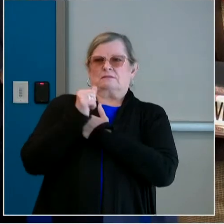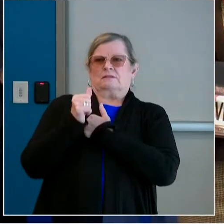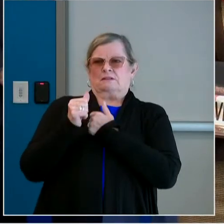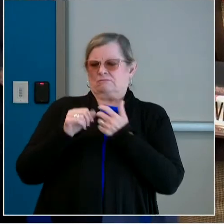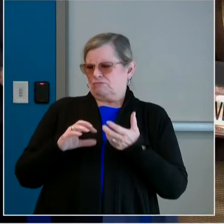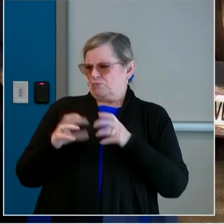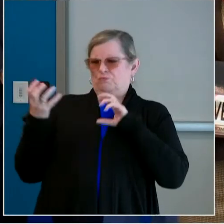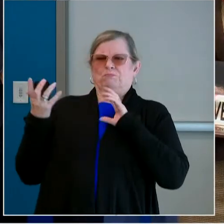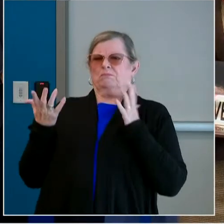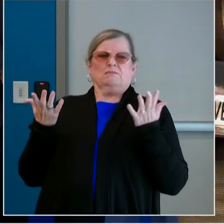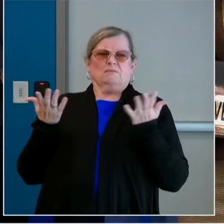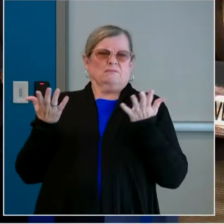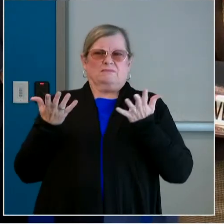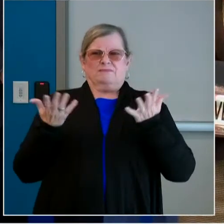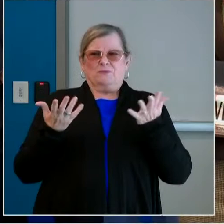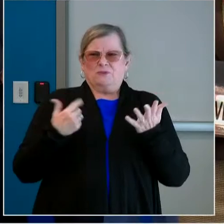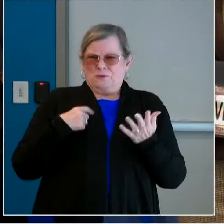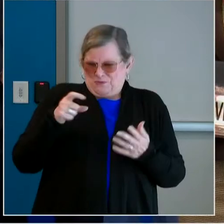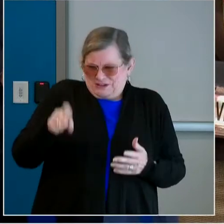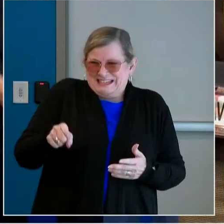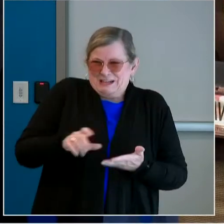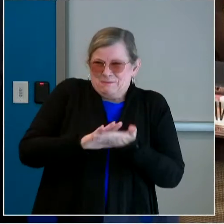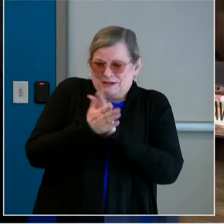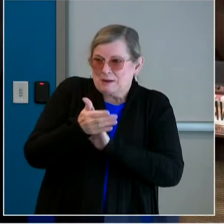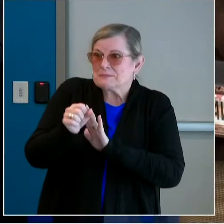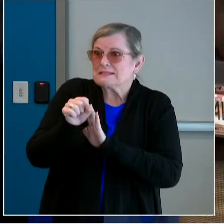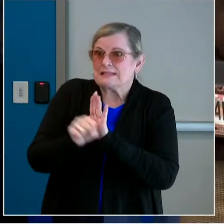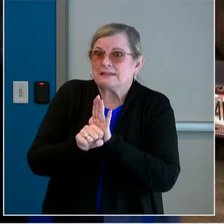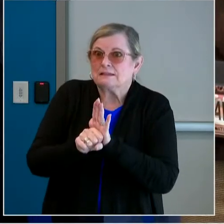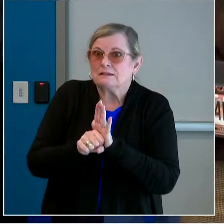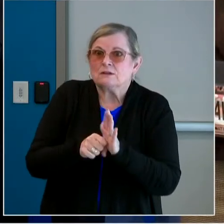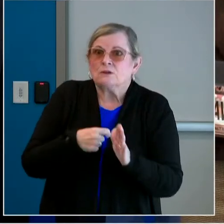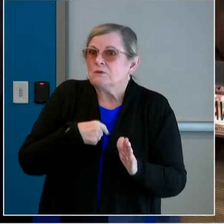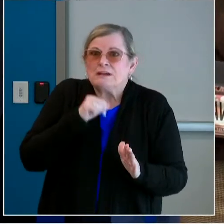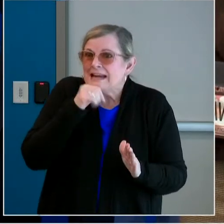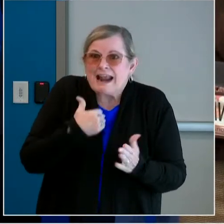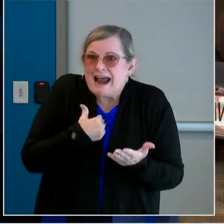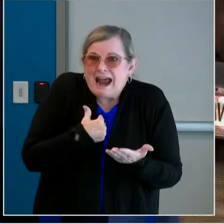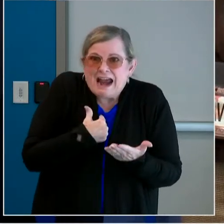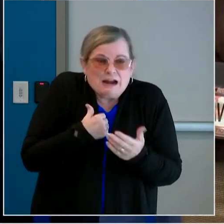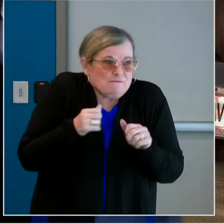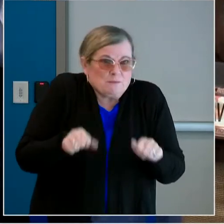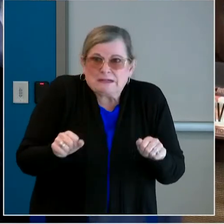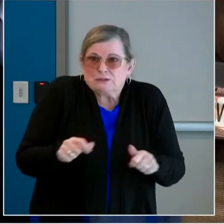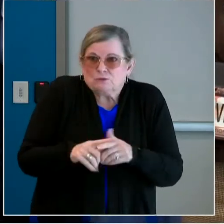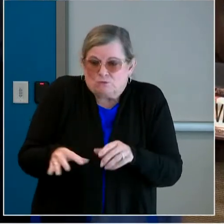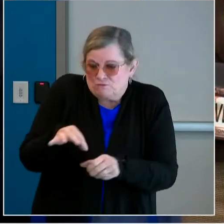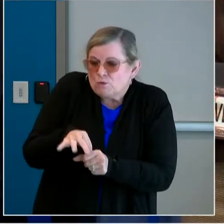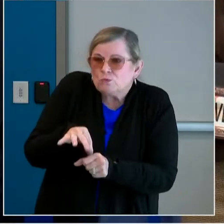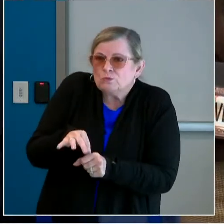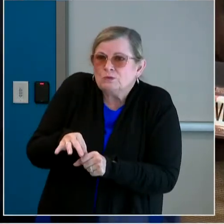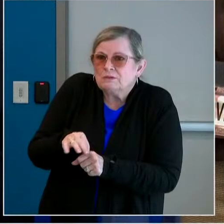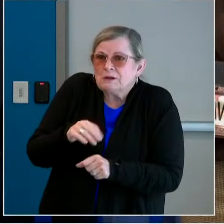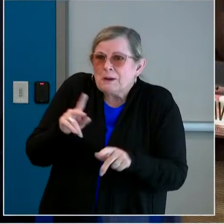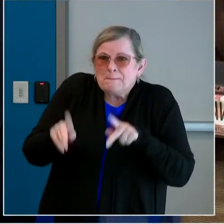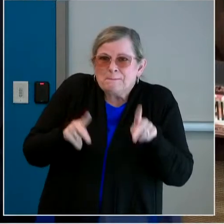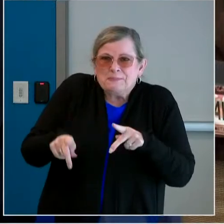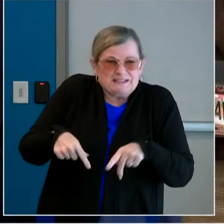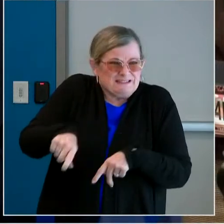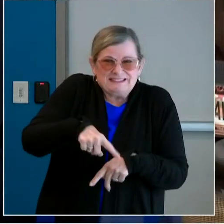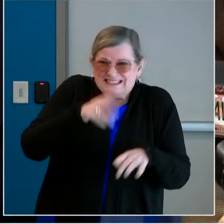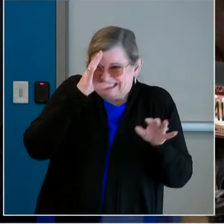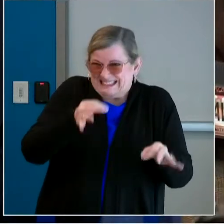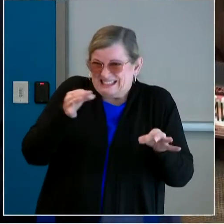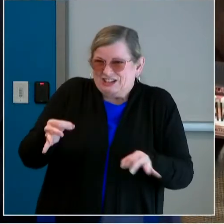We need statehood. We didn't even get to vote on the people that are sitting there that are going to make these decisions. We did not get to vote on